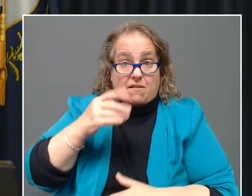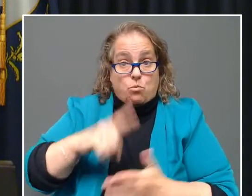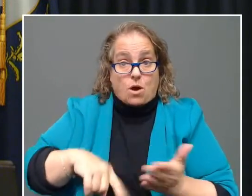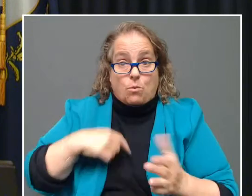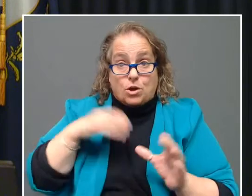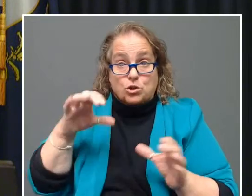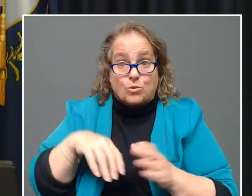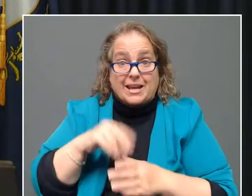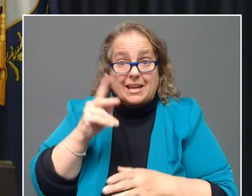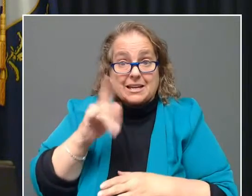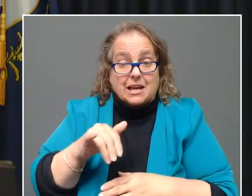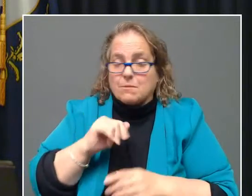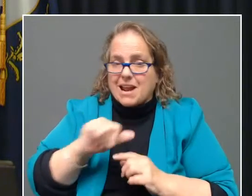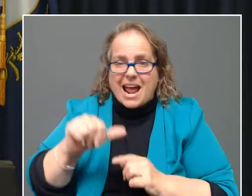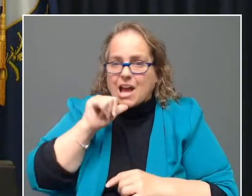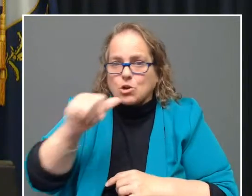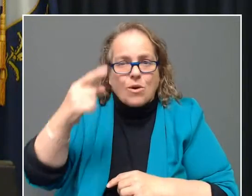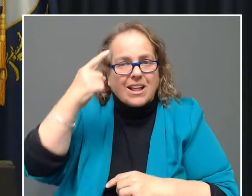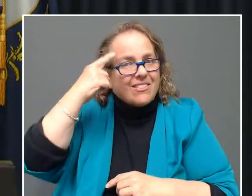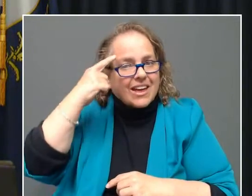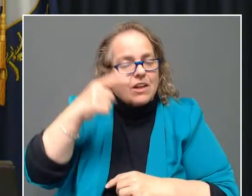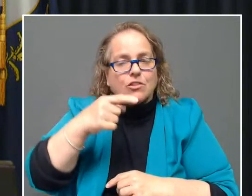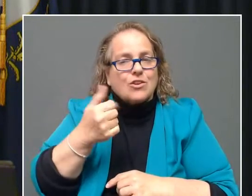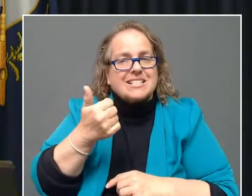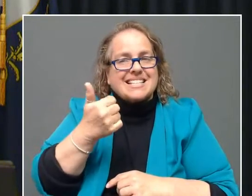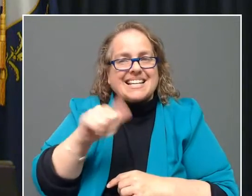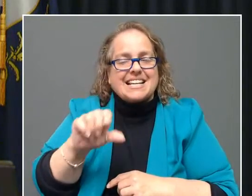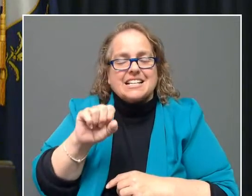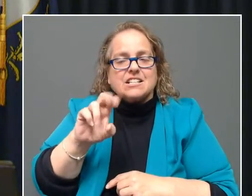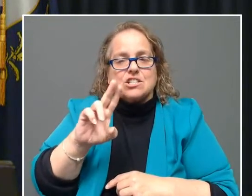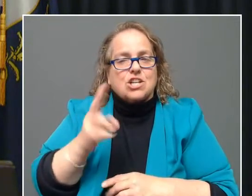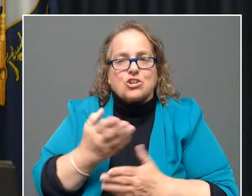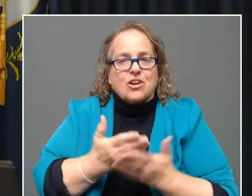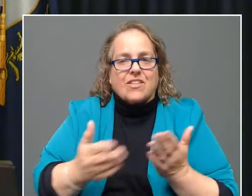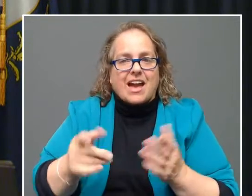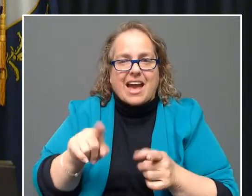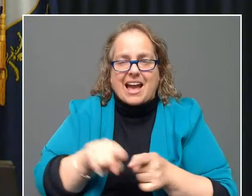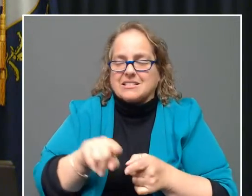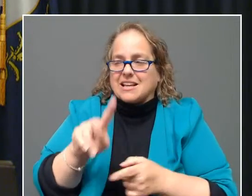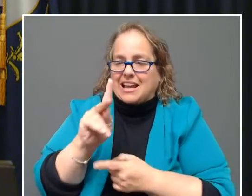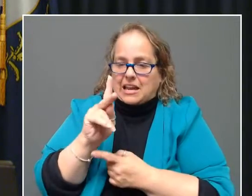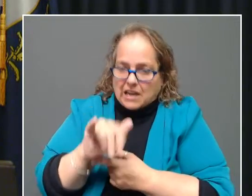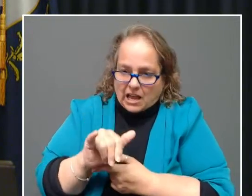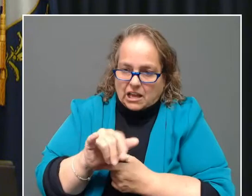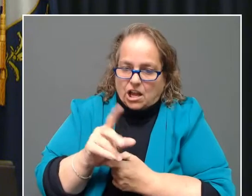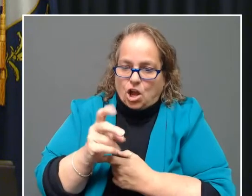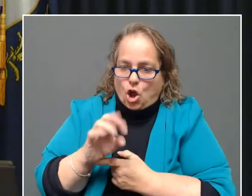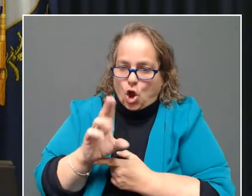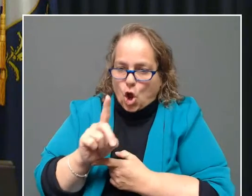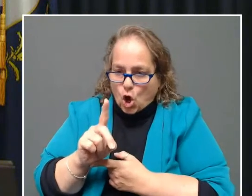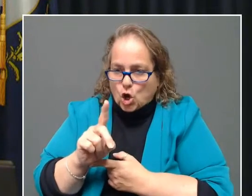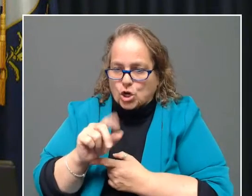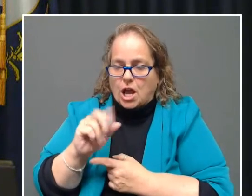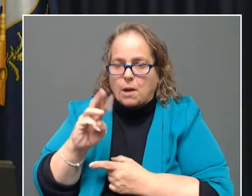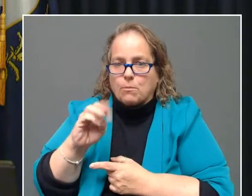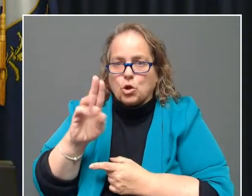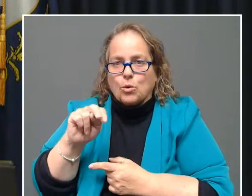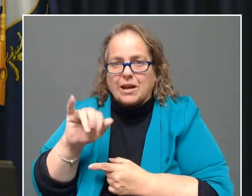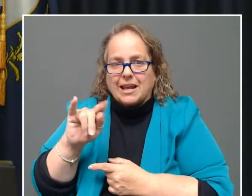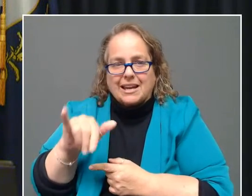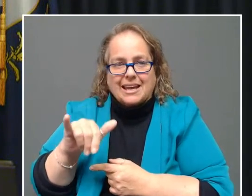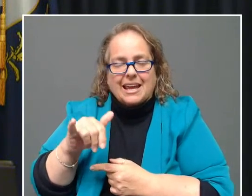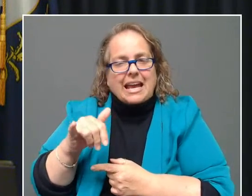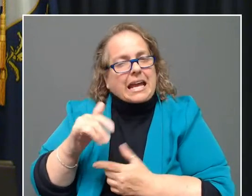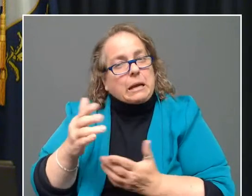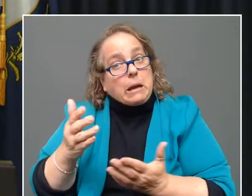think there's such thing as a Kentucky herd immunity. I hope there is, but I really think we have to get it across the country. In other words,